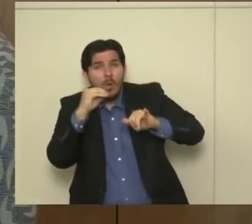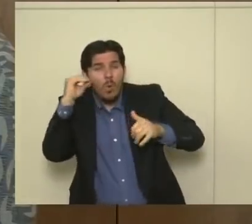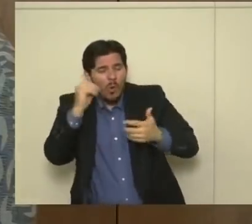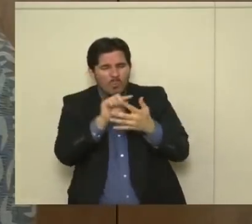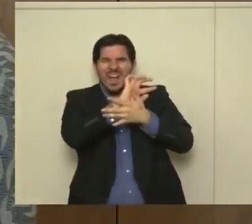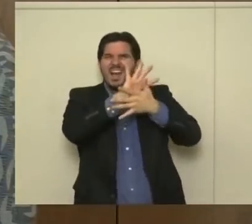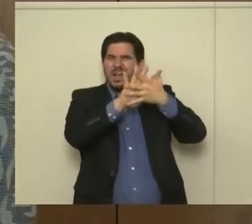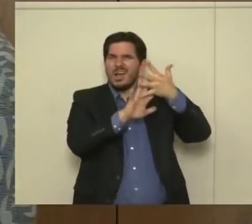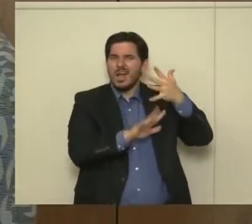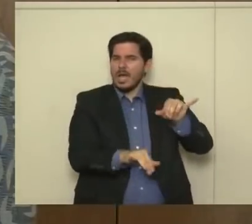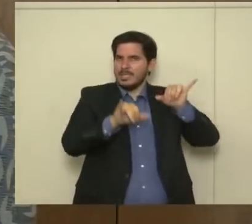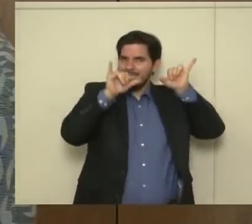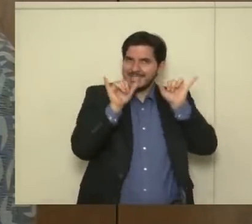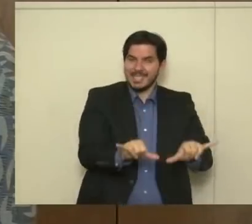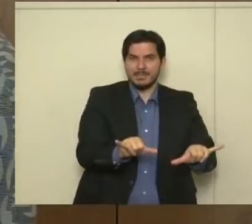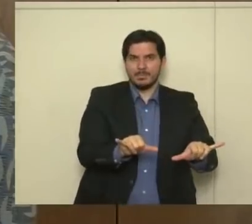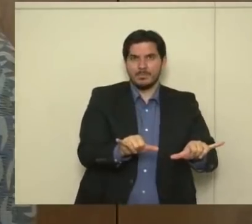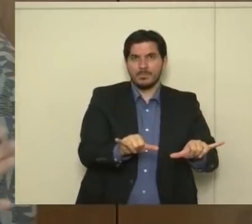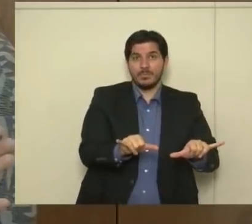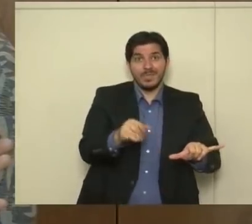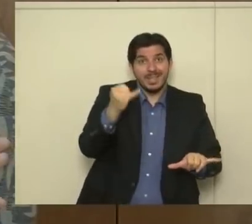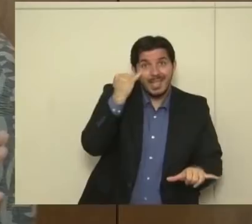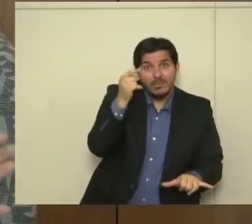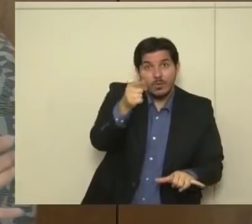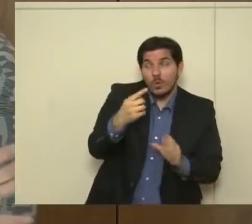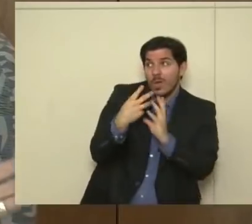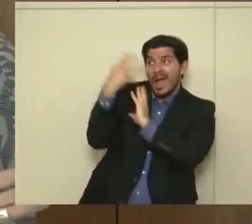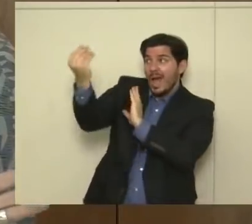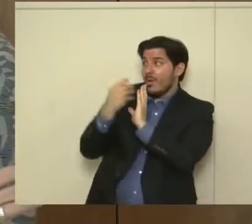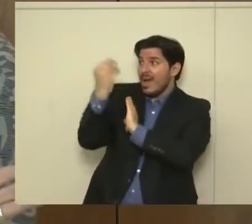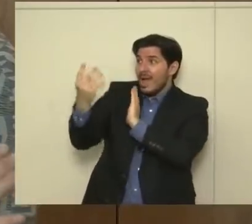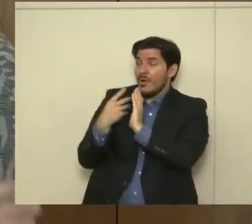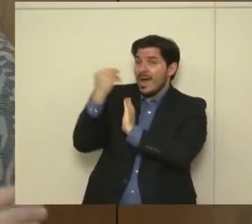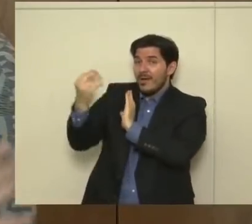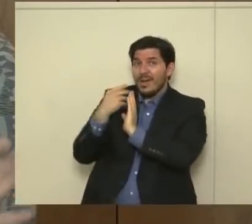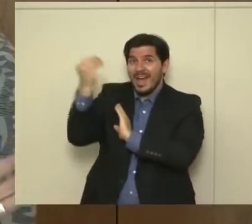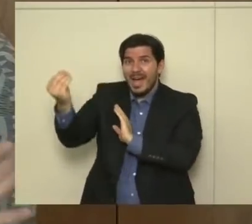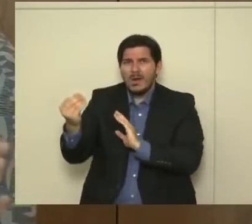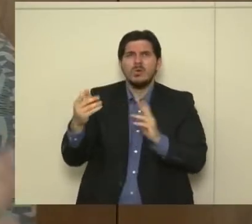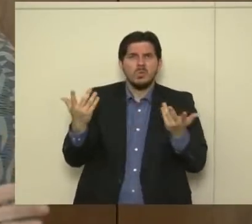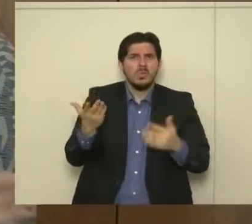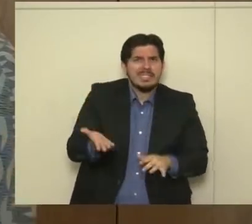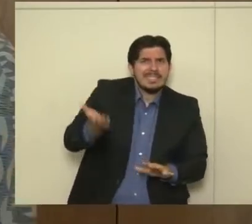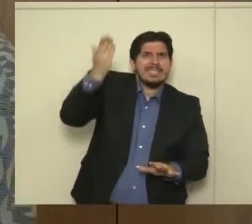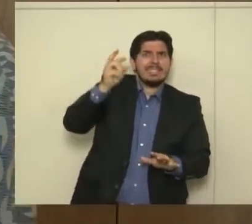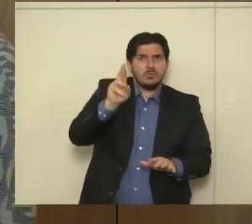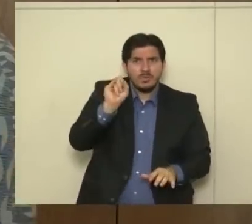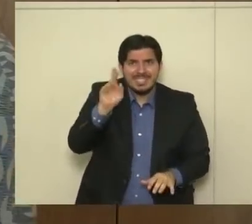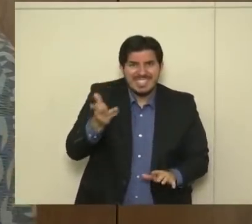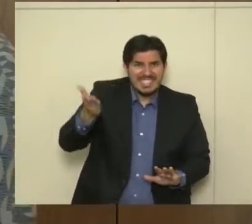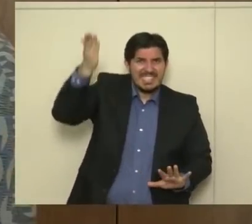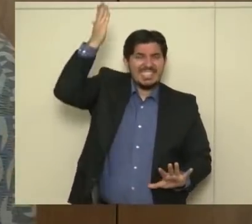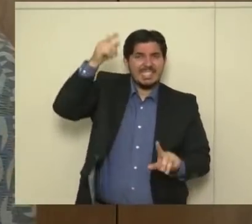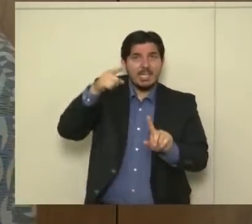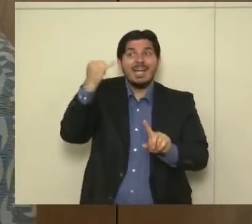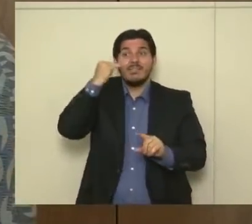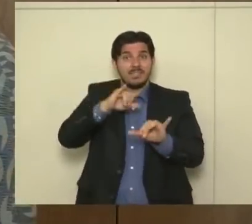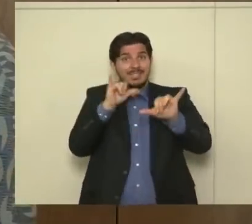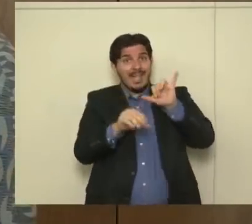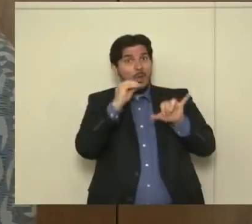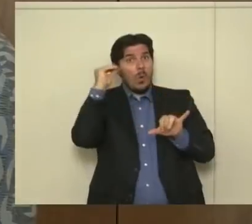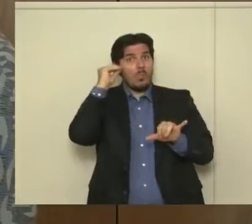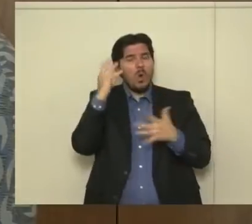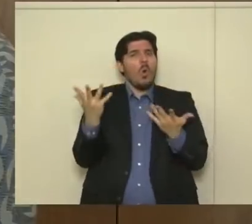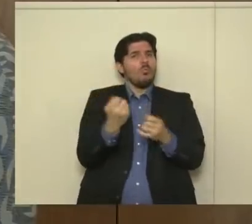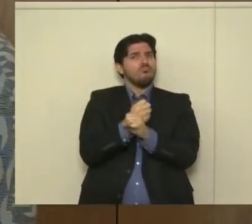travel, the more control we have over eliminating to the highest degree risk of transmission. So I do want Dr. Scrace to